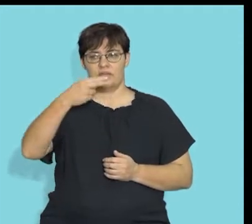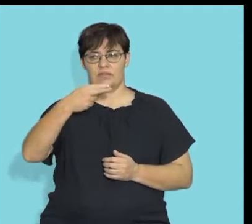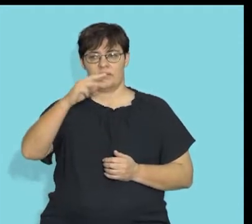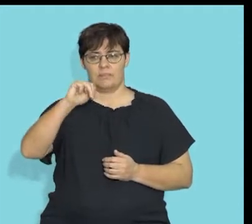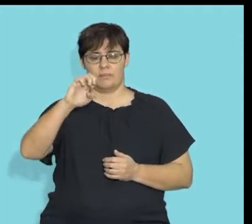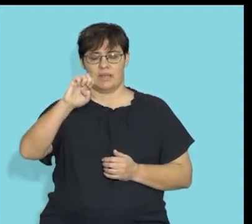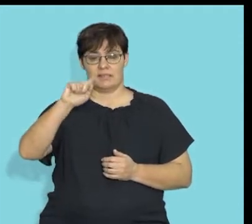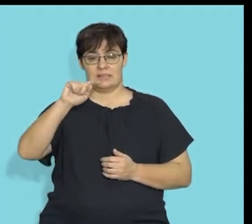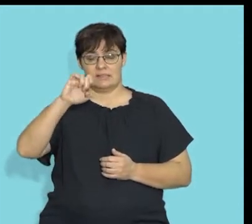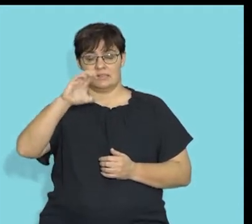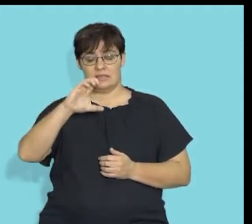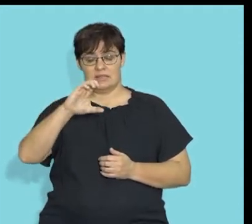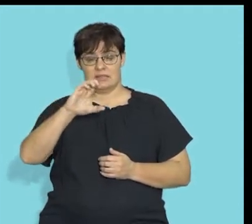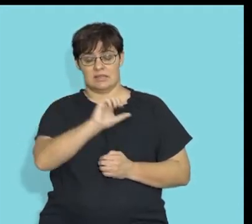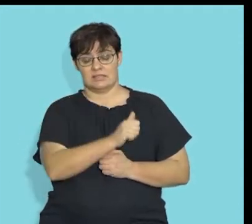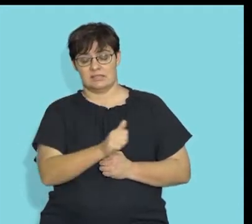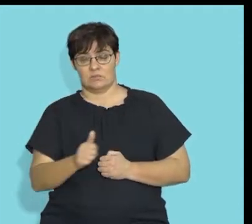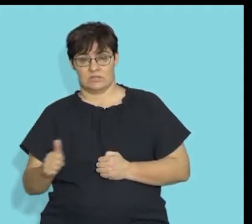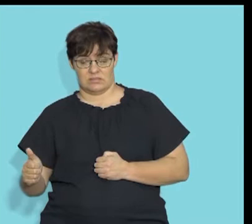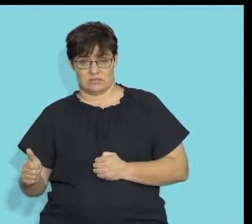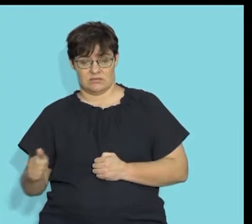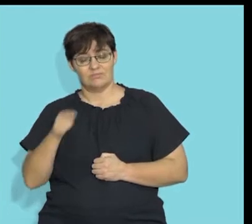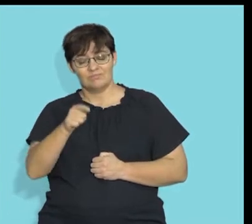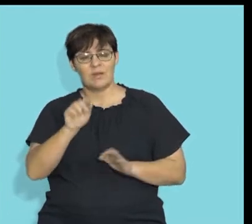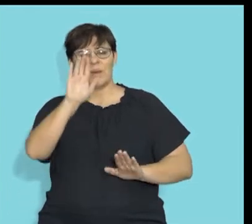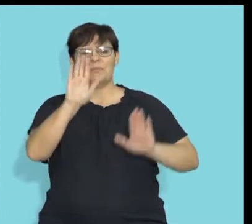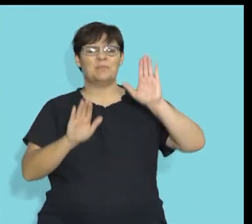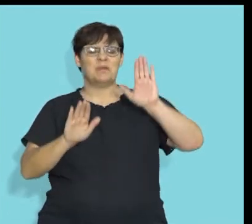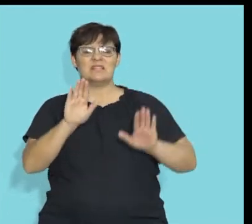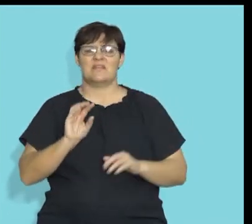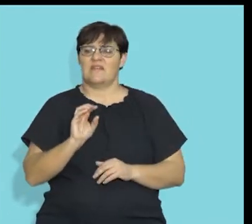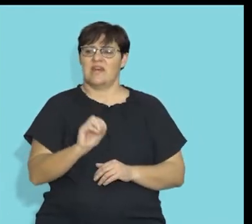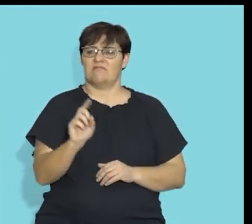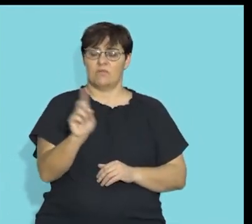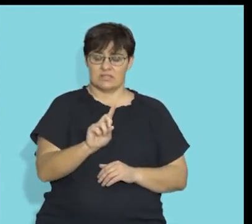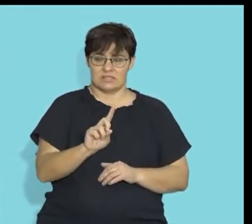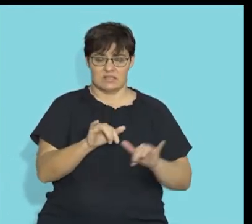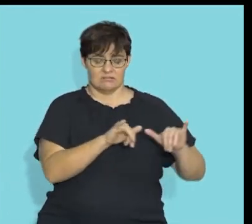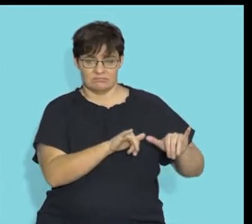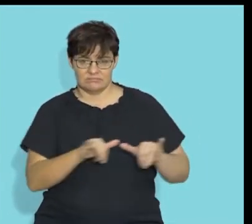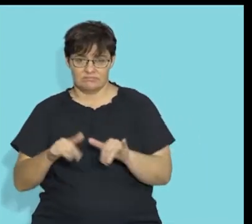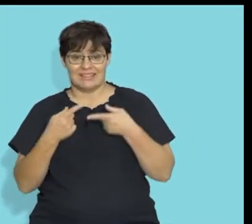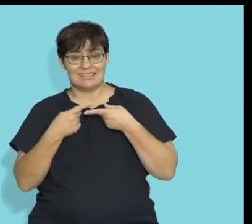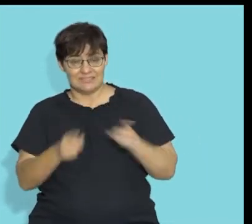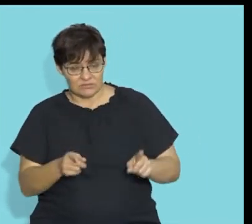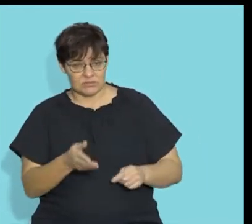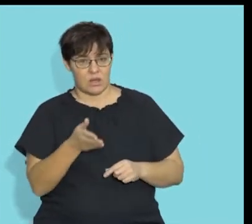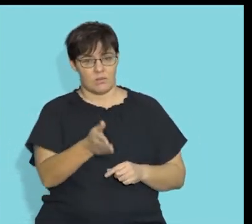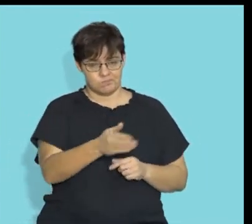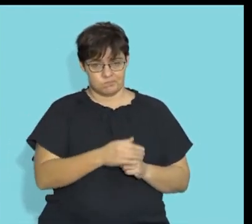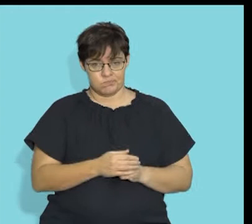arithmetic sequence. This is a pattern which has a common